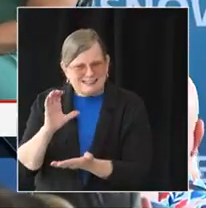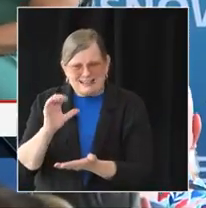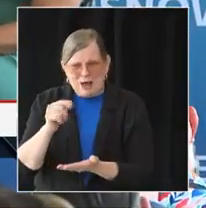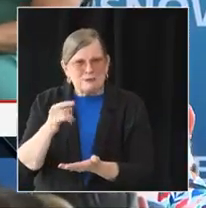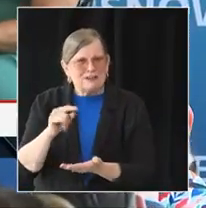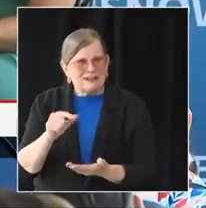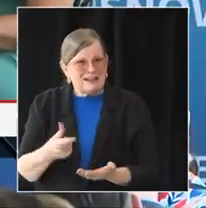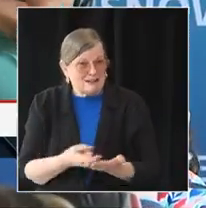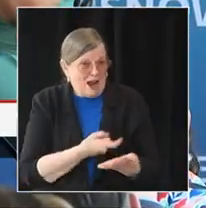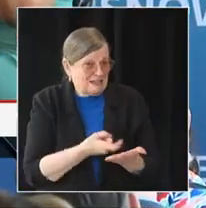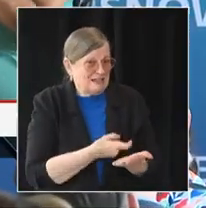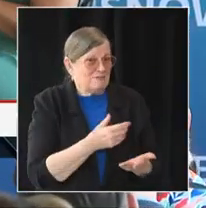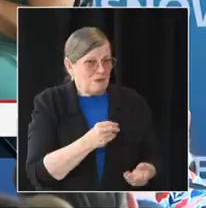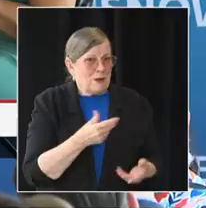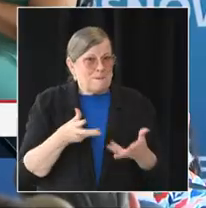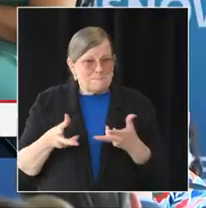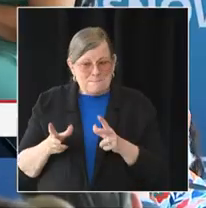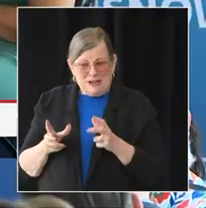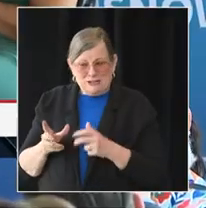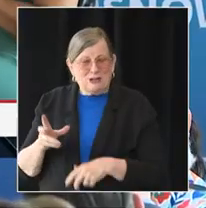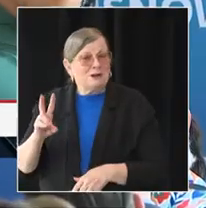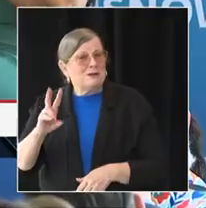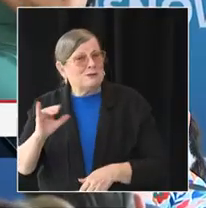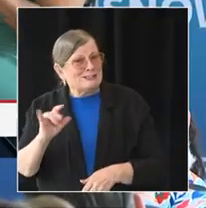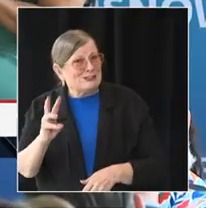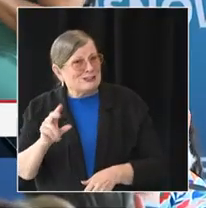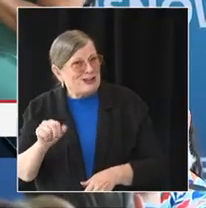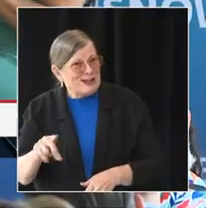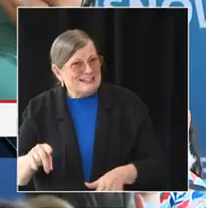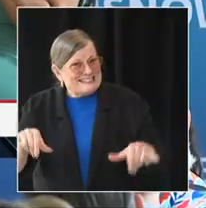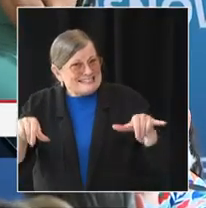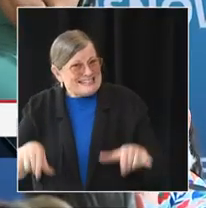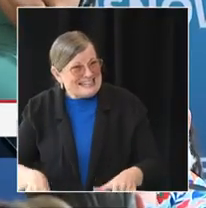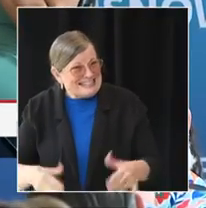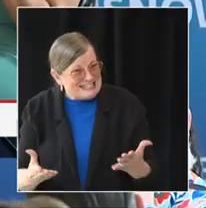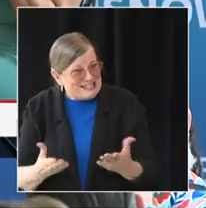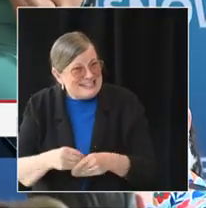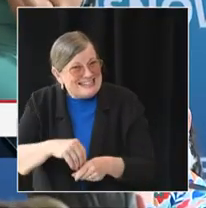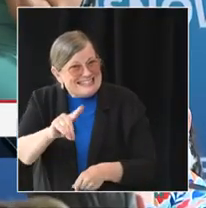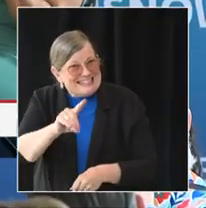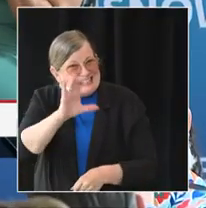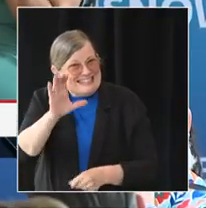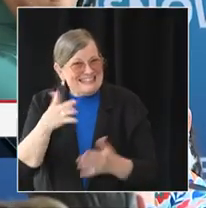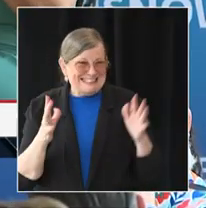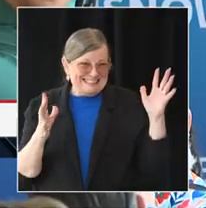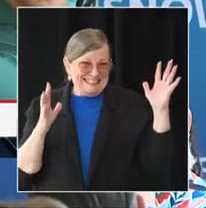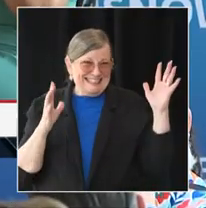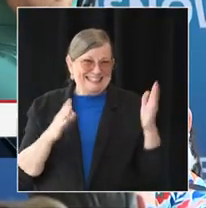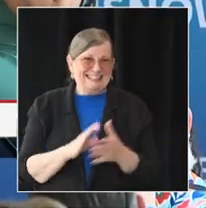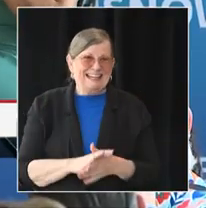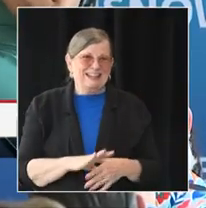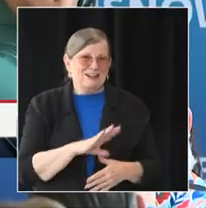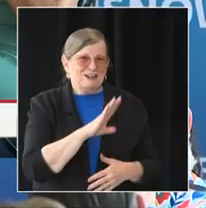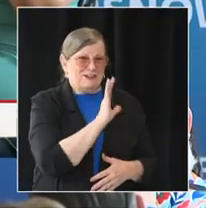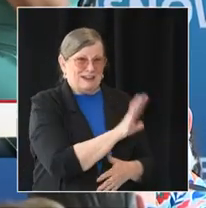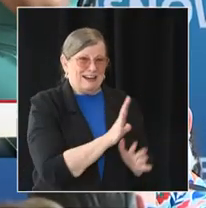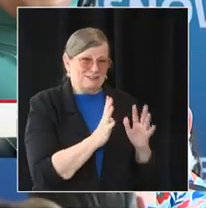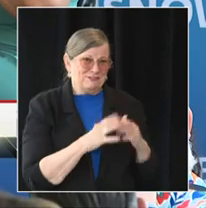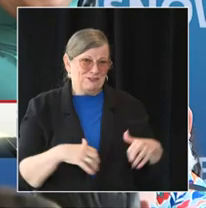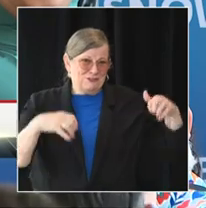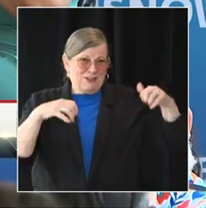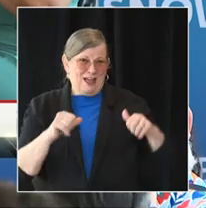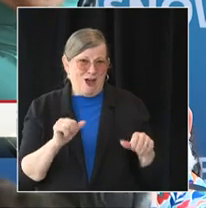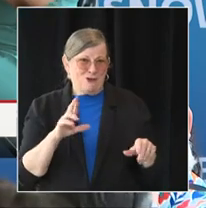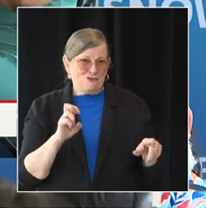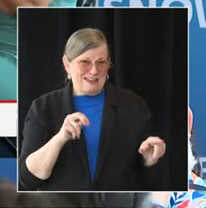As a matter of fact, the renovation has already begun on the Capital One Arena, so that's great. But how do you see both of